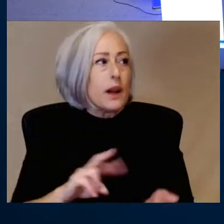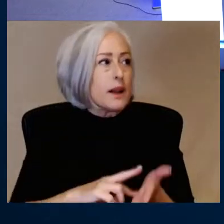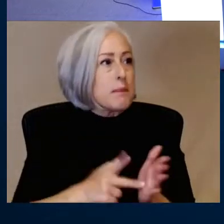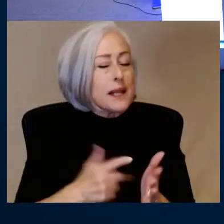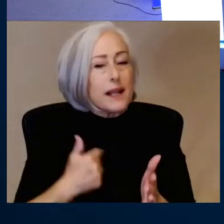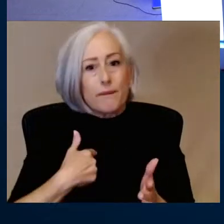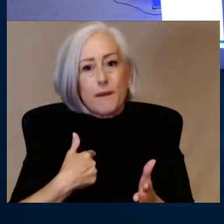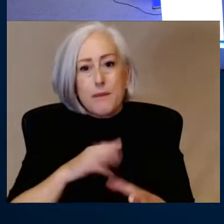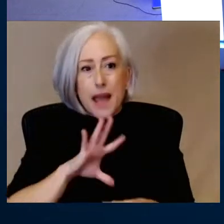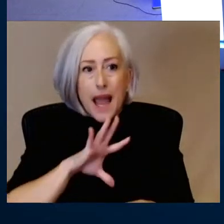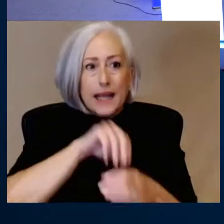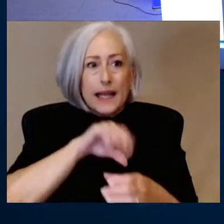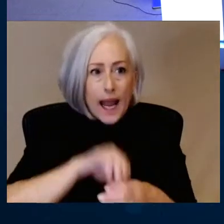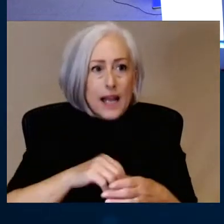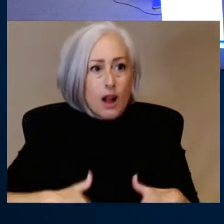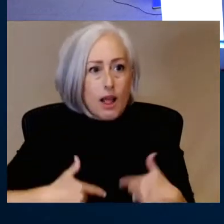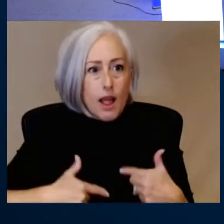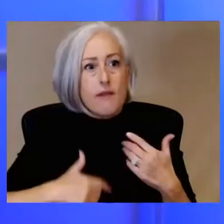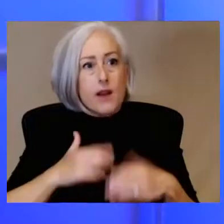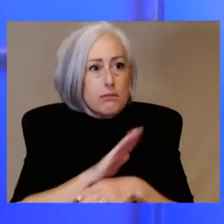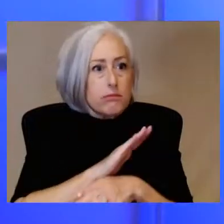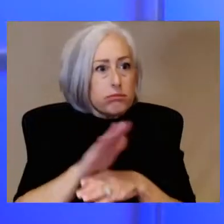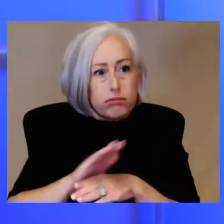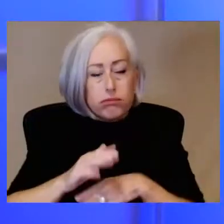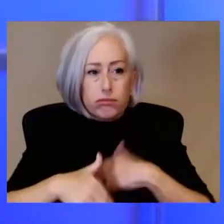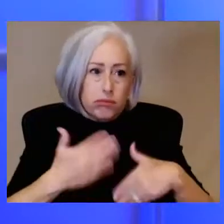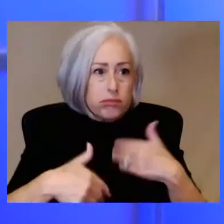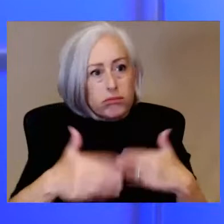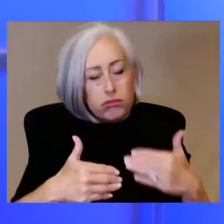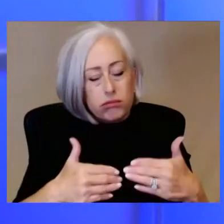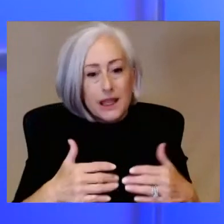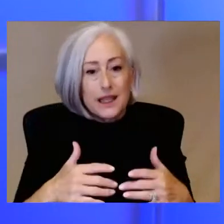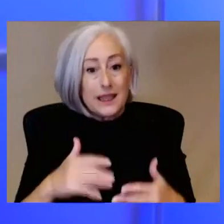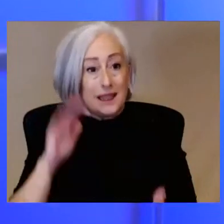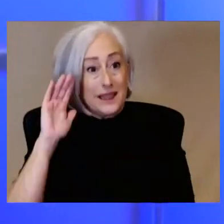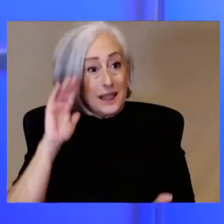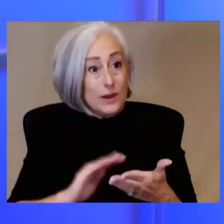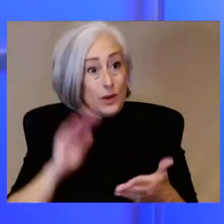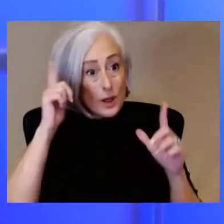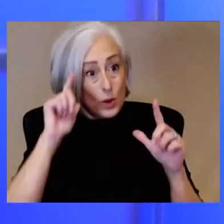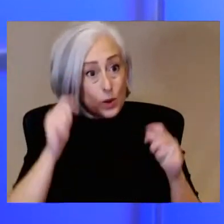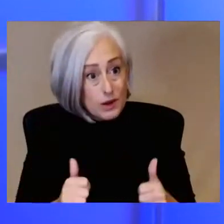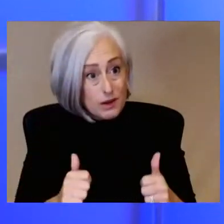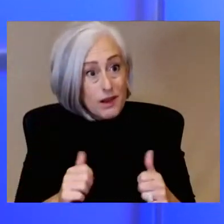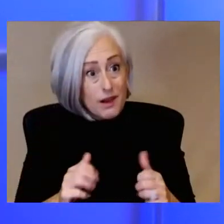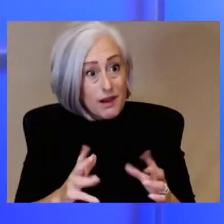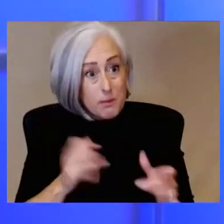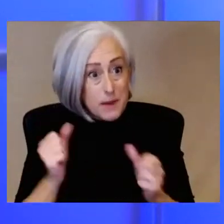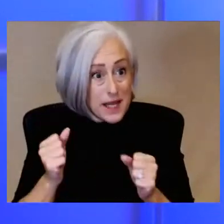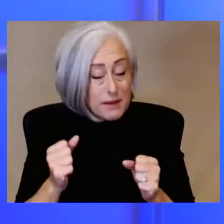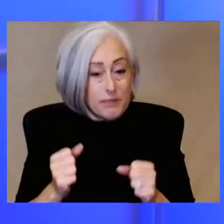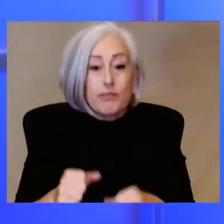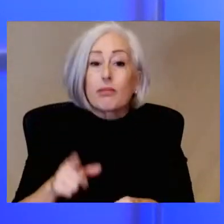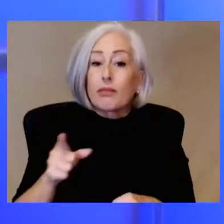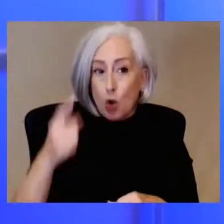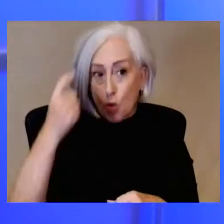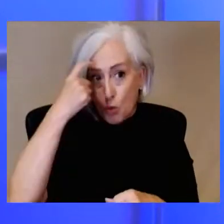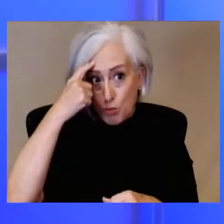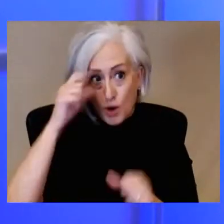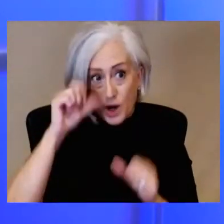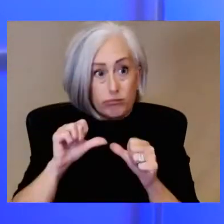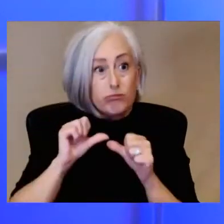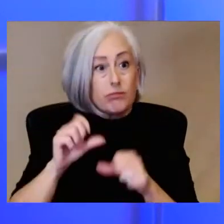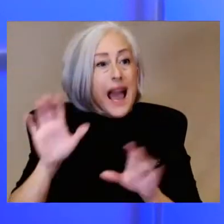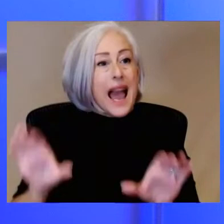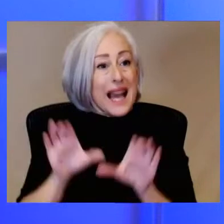life. Yeah, so that's another sort of big question, and it's if you keep your brain active,